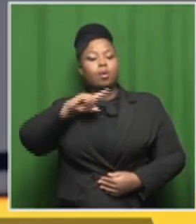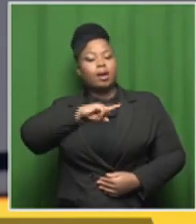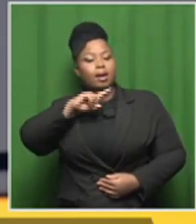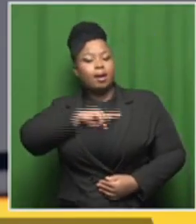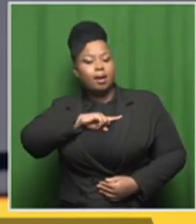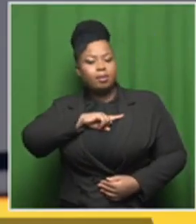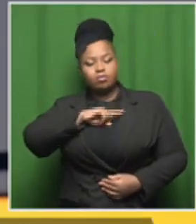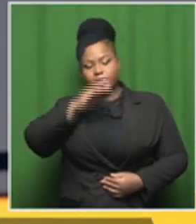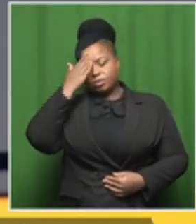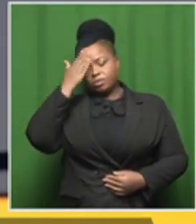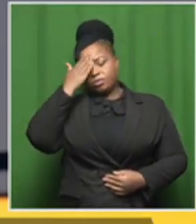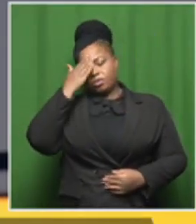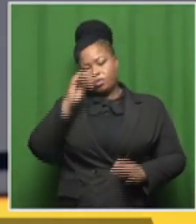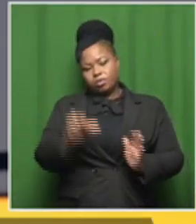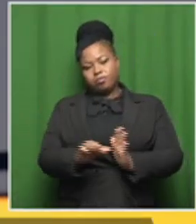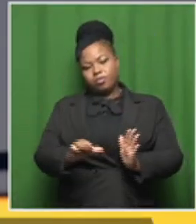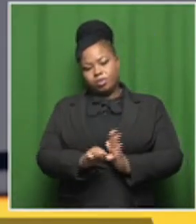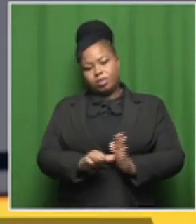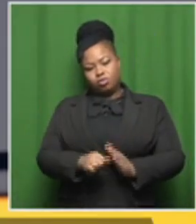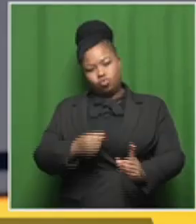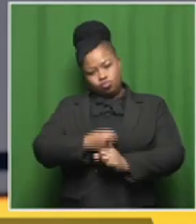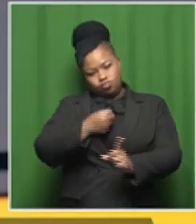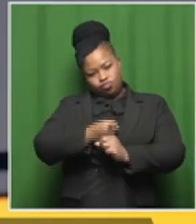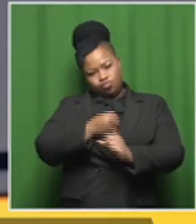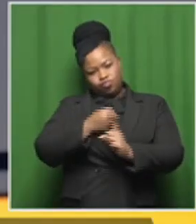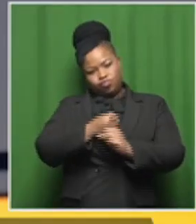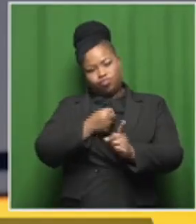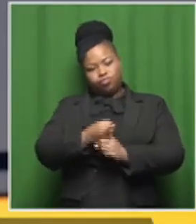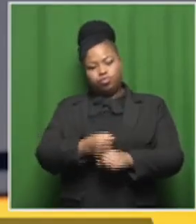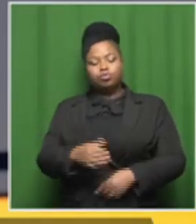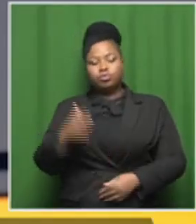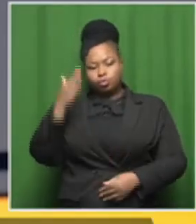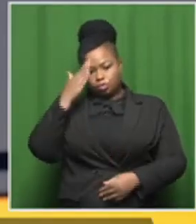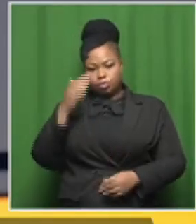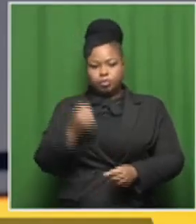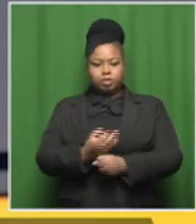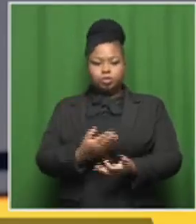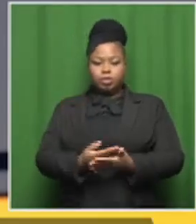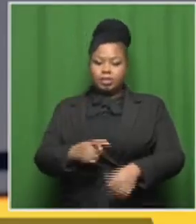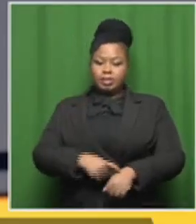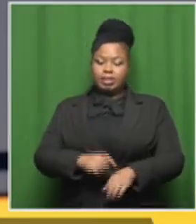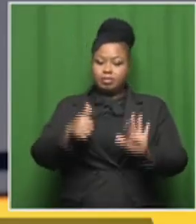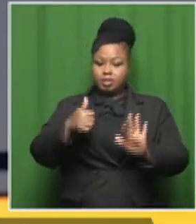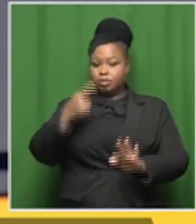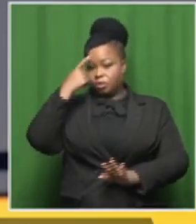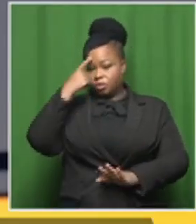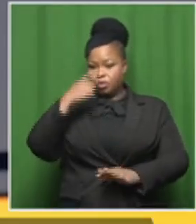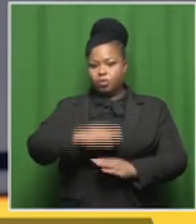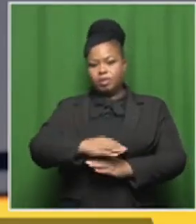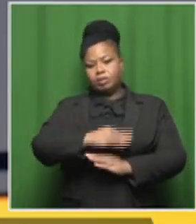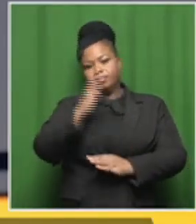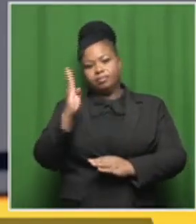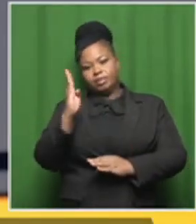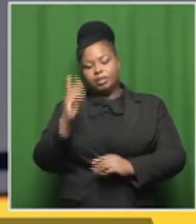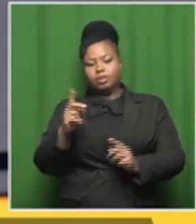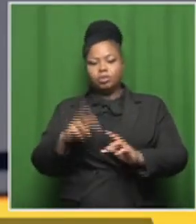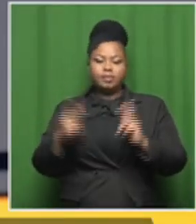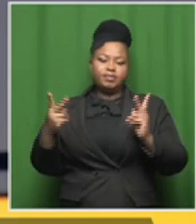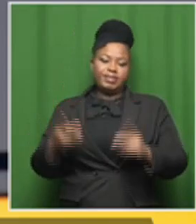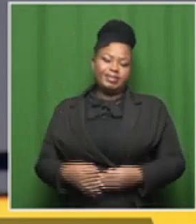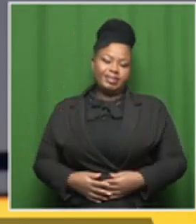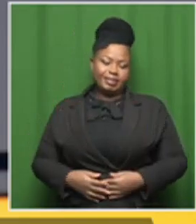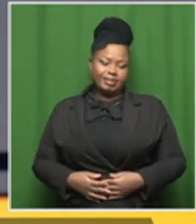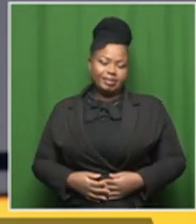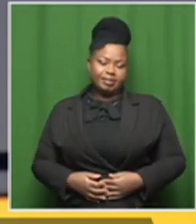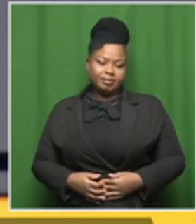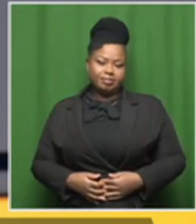that's really what's going to push you in those micro moments to make sure you get to 6 o'clock when the sun comes up, because then life looks a lot prettier.